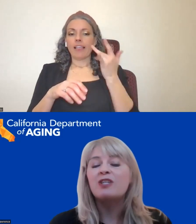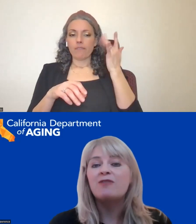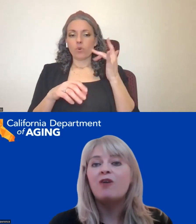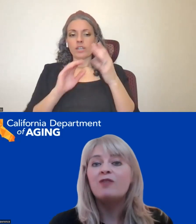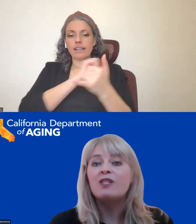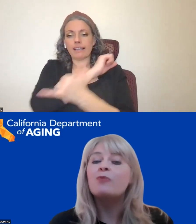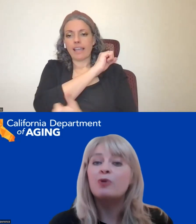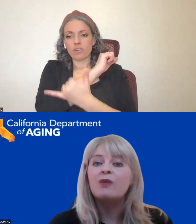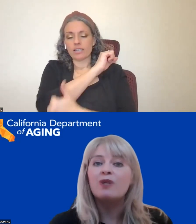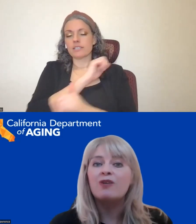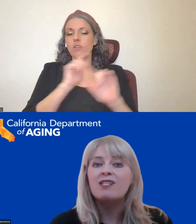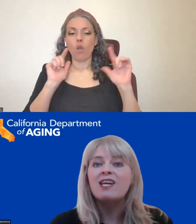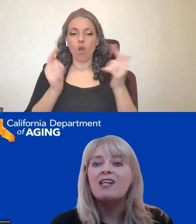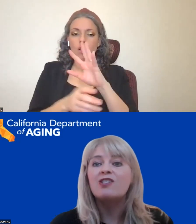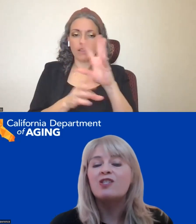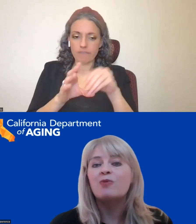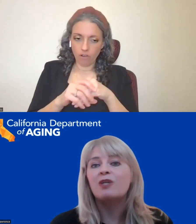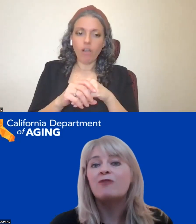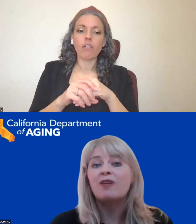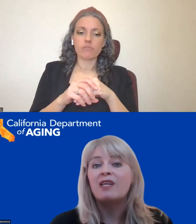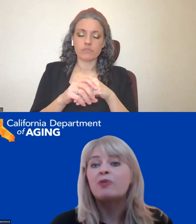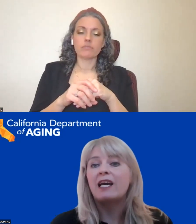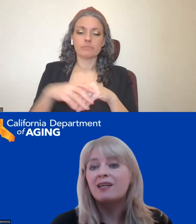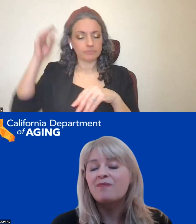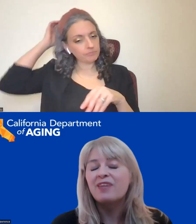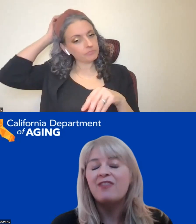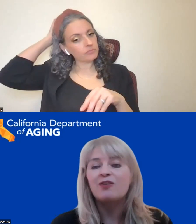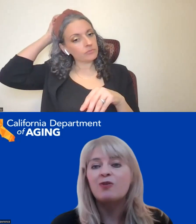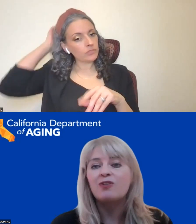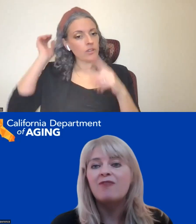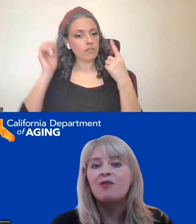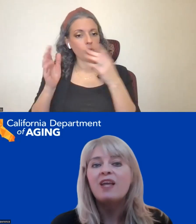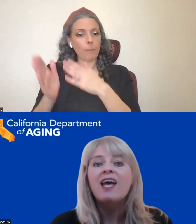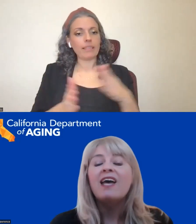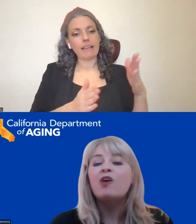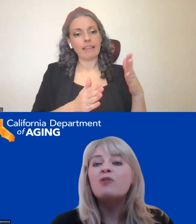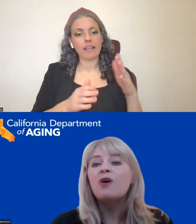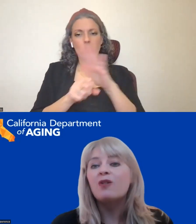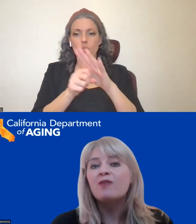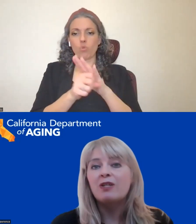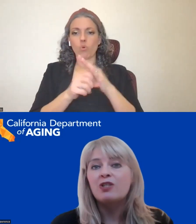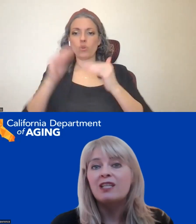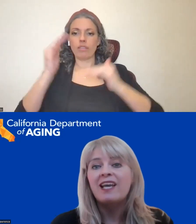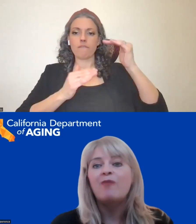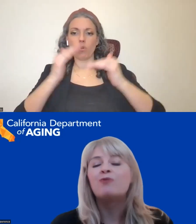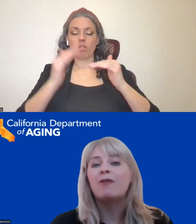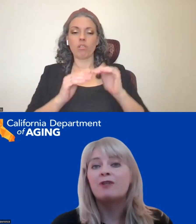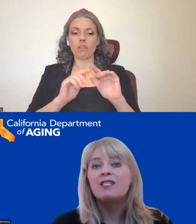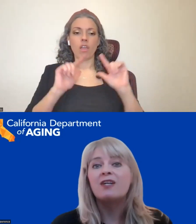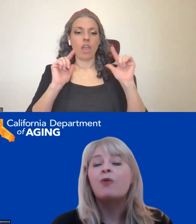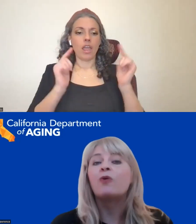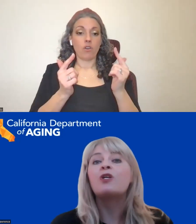are actually involved in pretty rigorous age and disability friendly planning at their local level. And almost all of them mentioned that they have